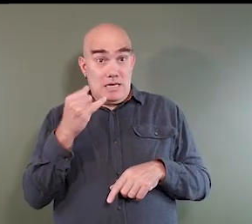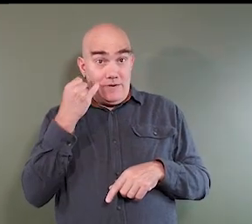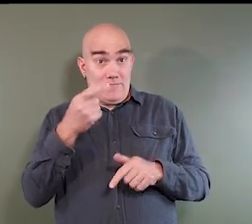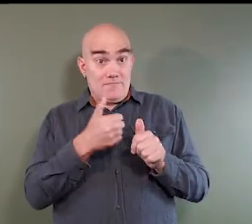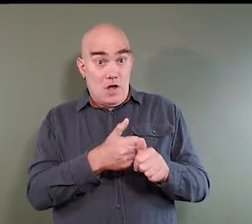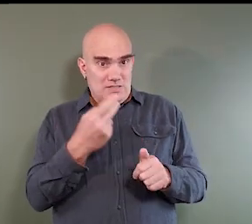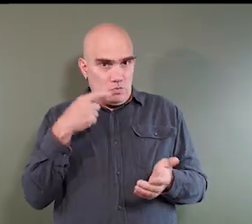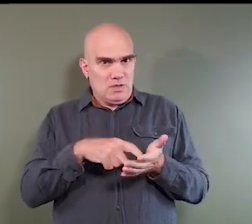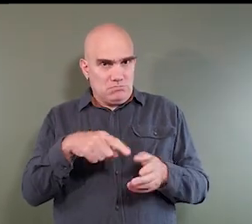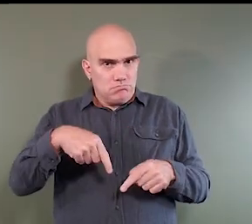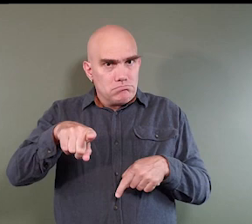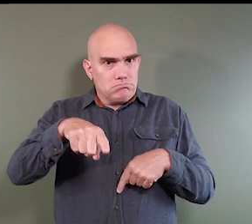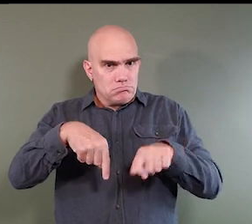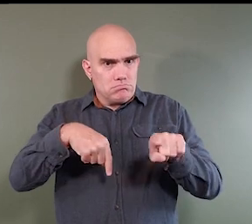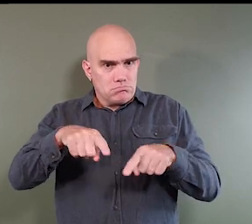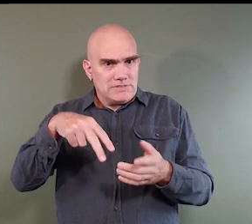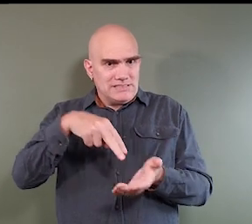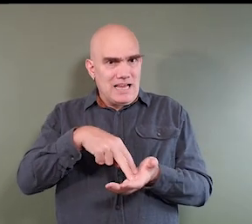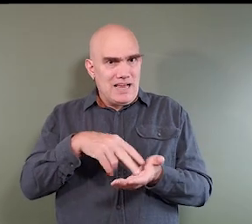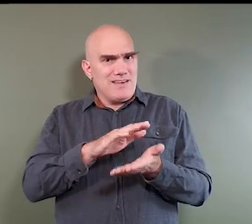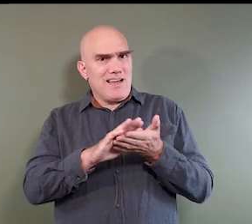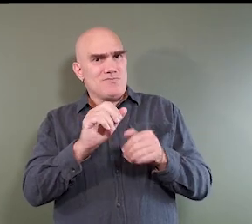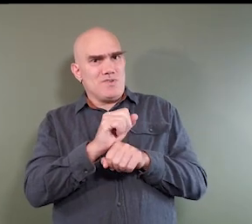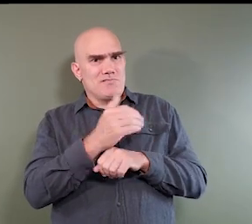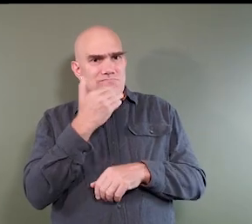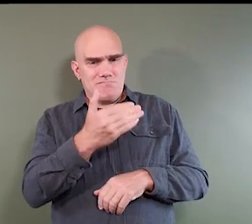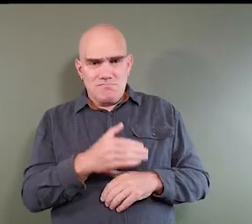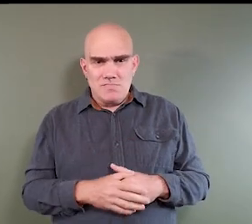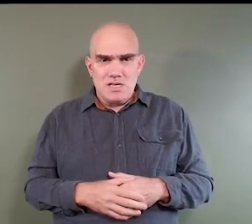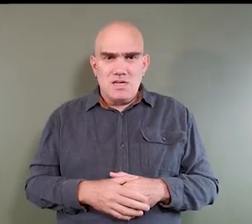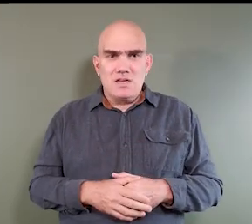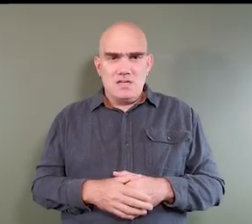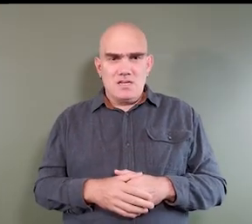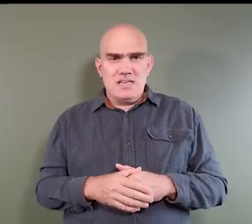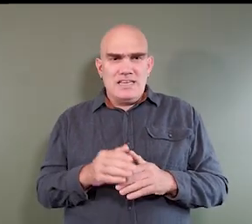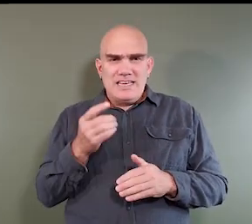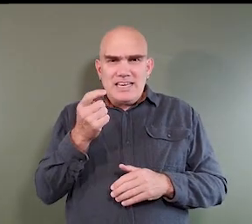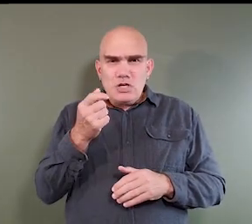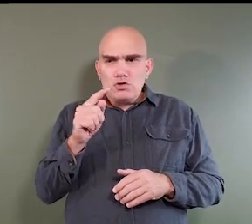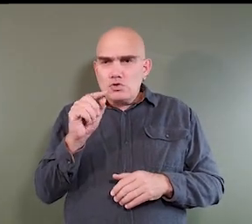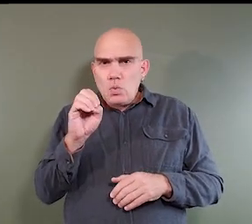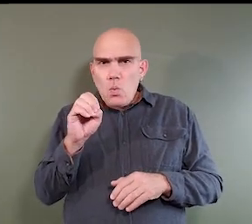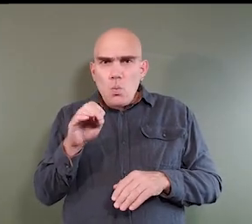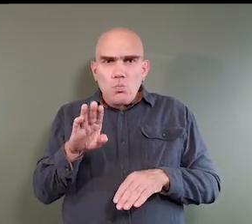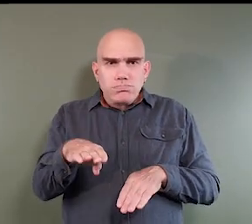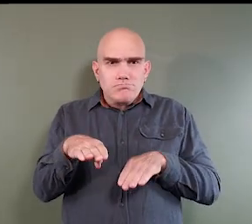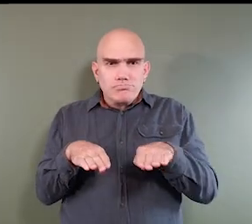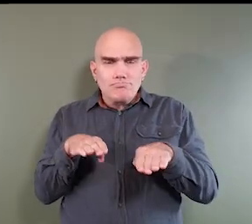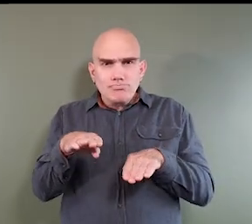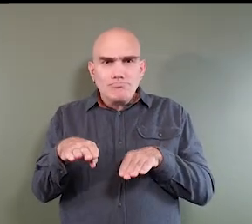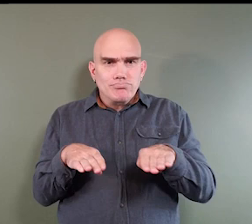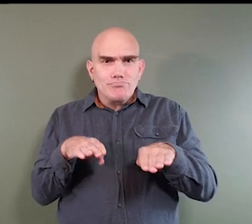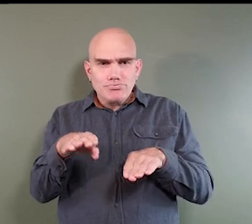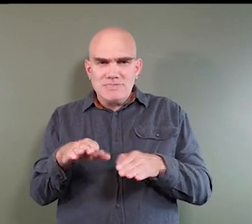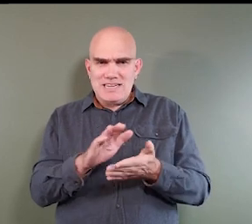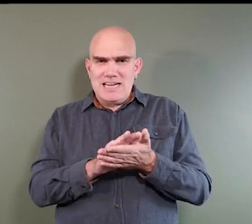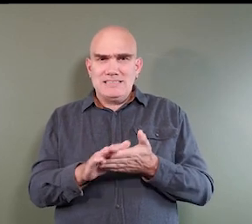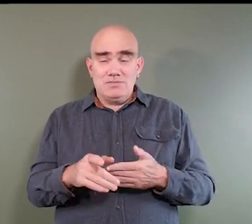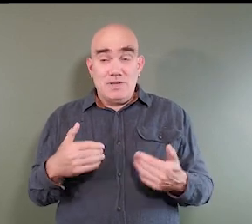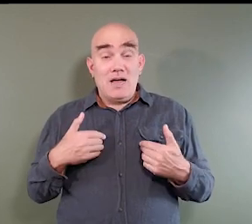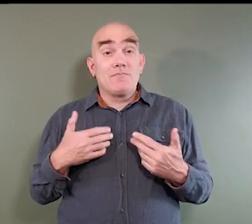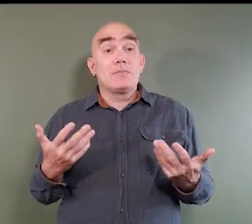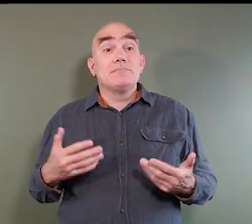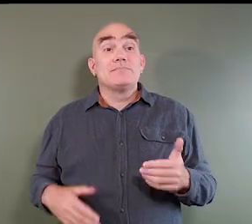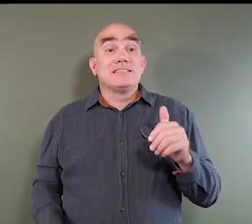following her in the standing version. Nice work, little toe taps right out in front. Nice. We